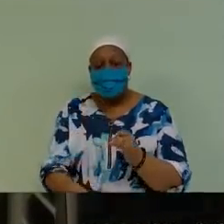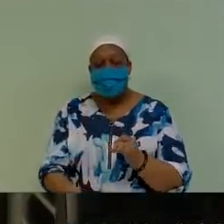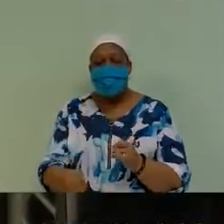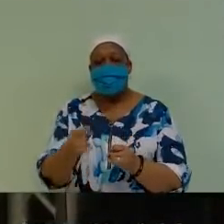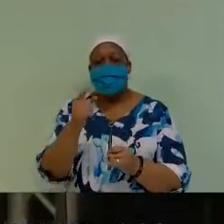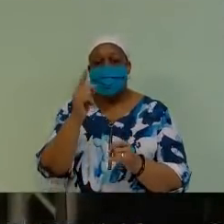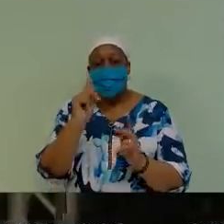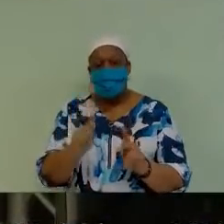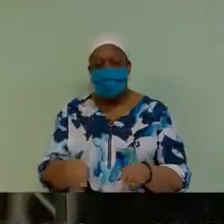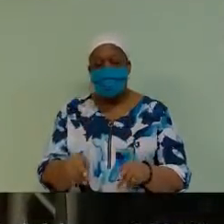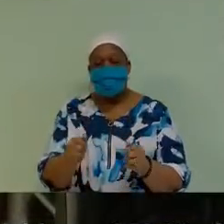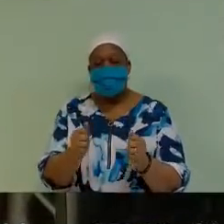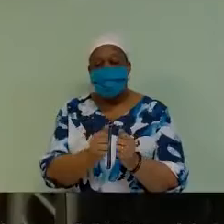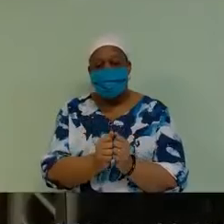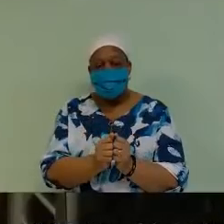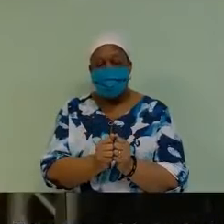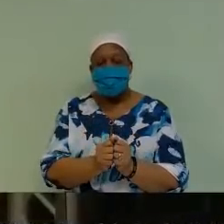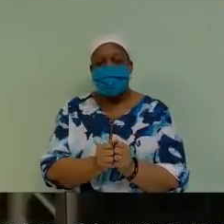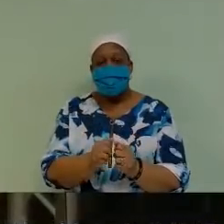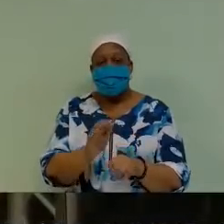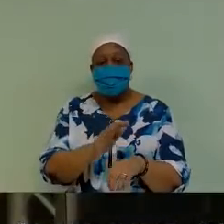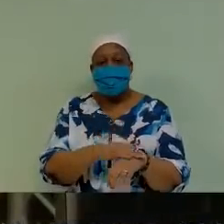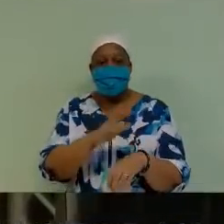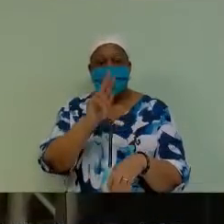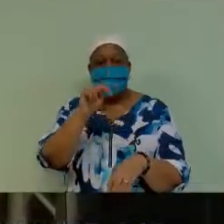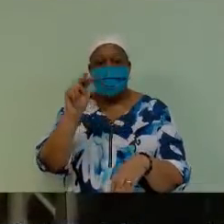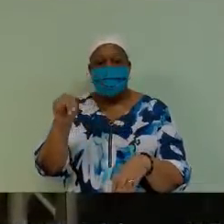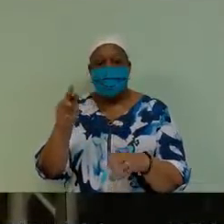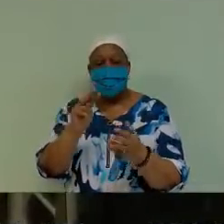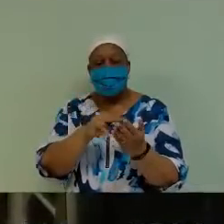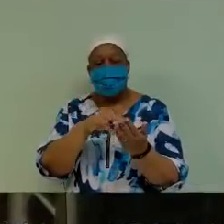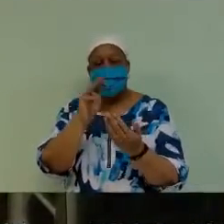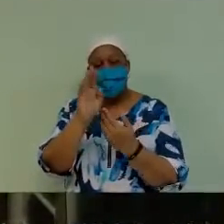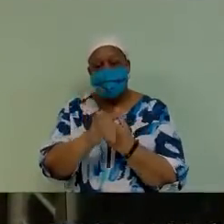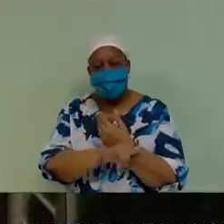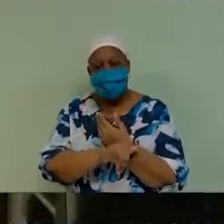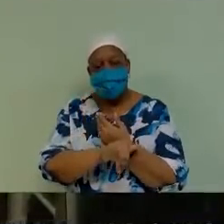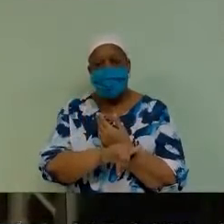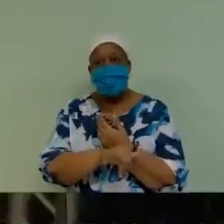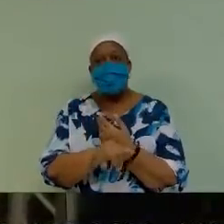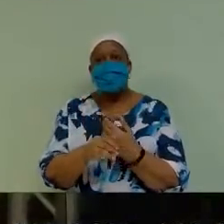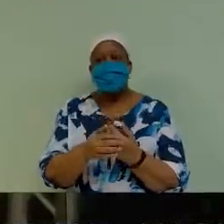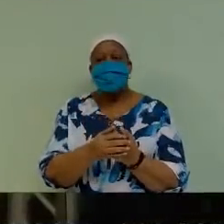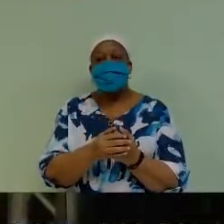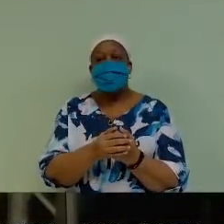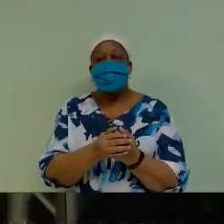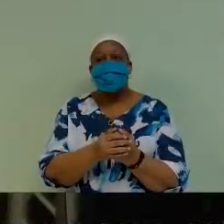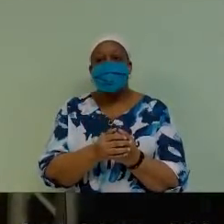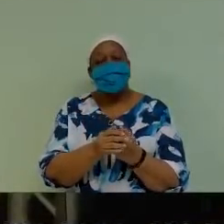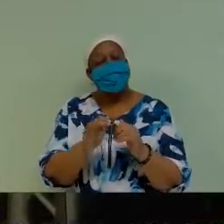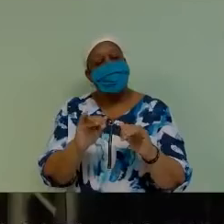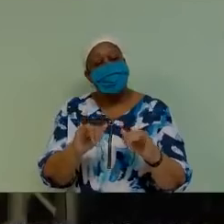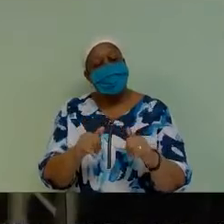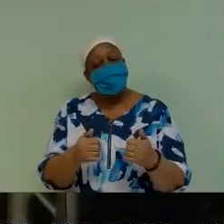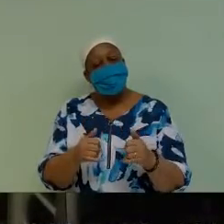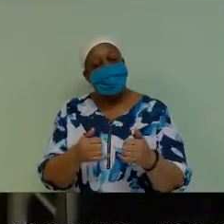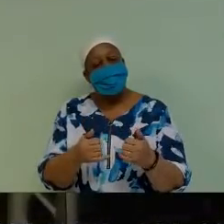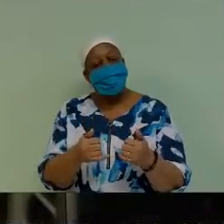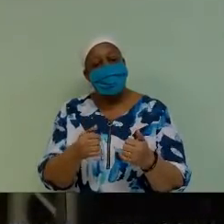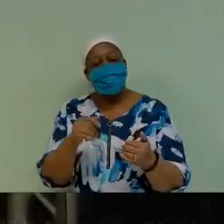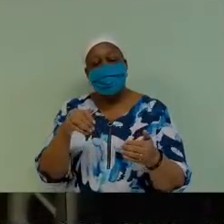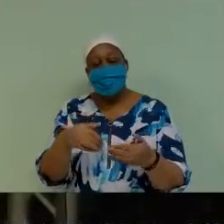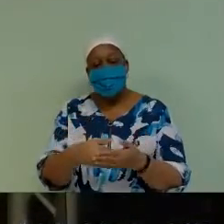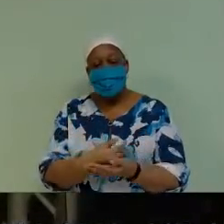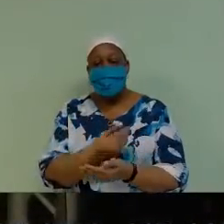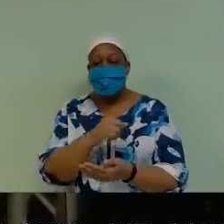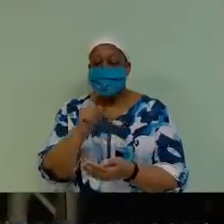on the 22nd of May. And the question that has been asked worldwide is, how was New Zealand able